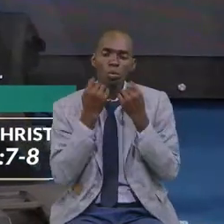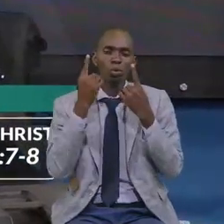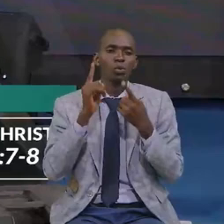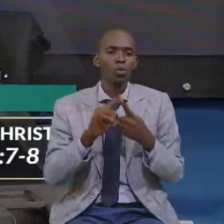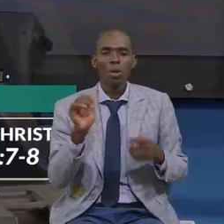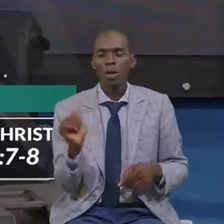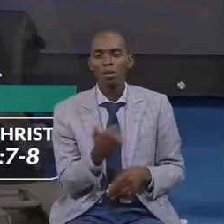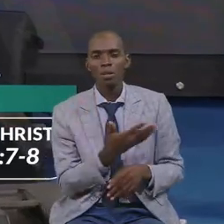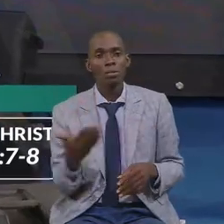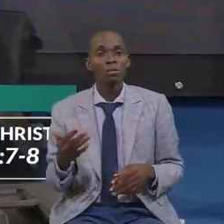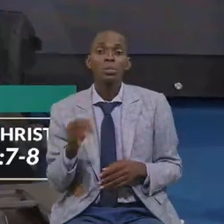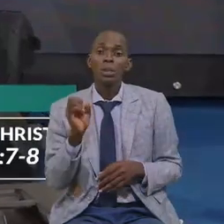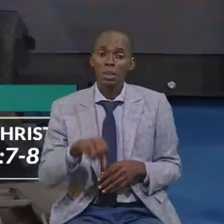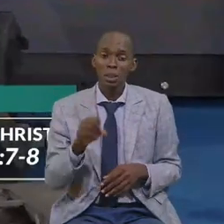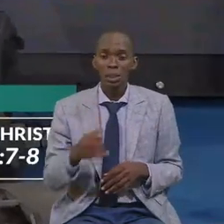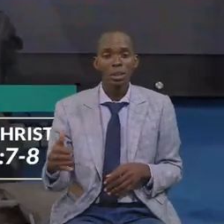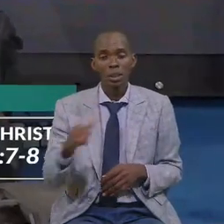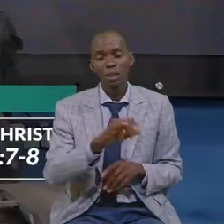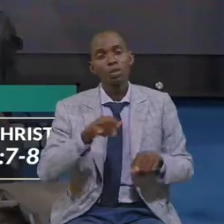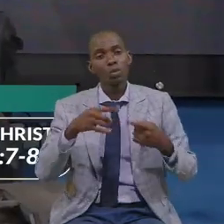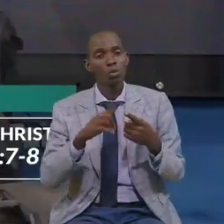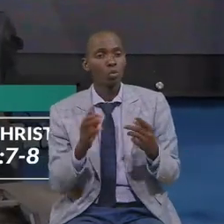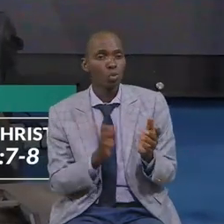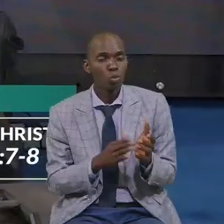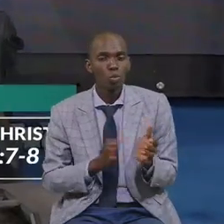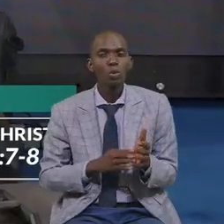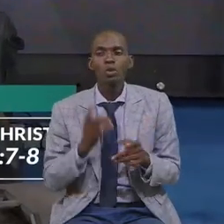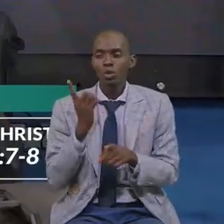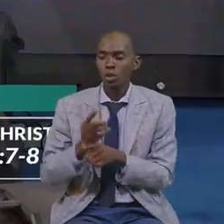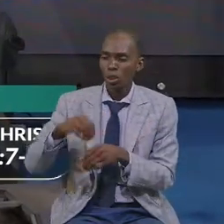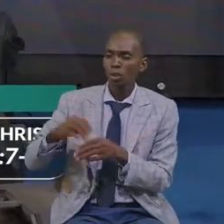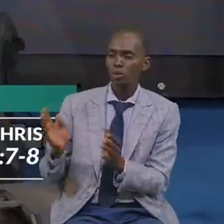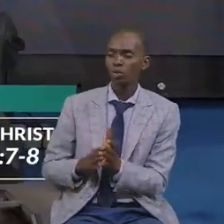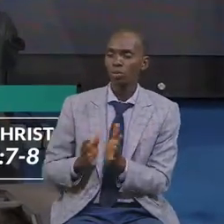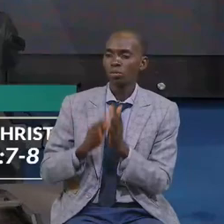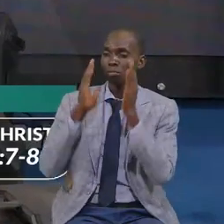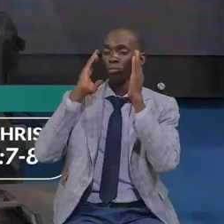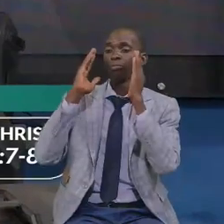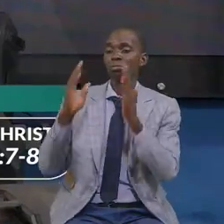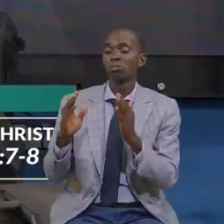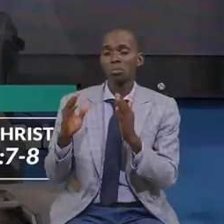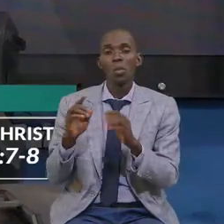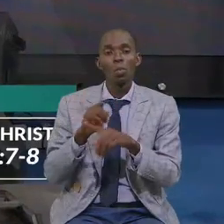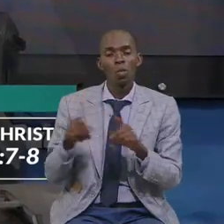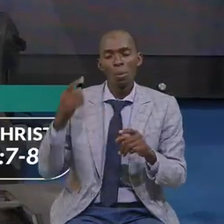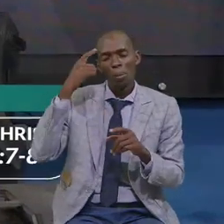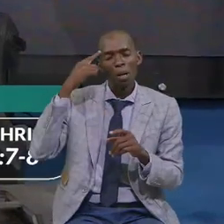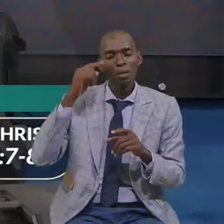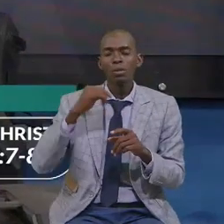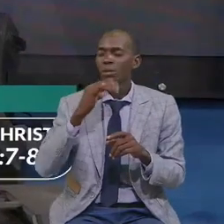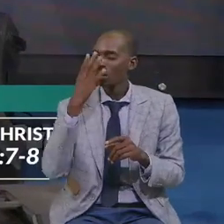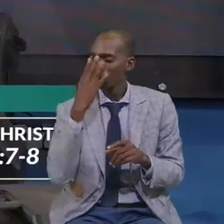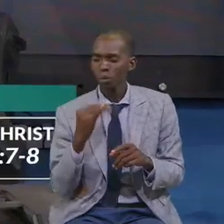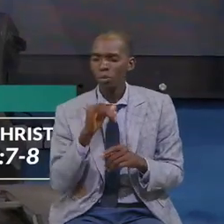anything. Although they go to school, they're just at school, they don't wake up to why am I